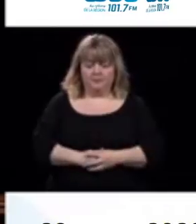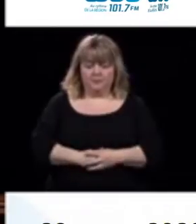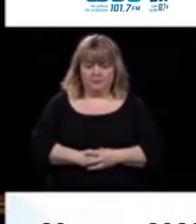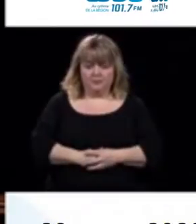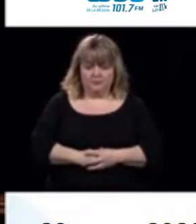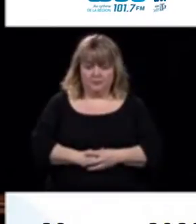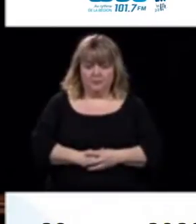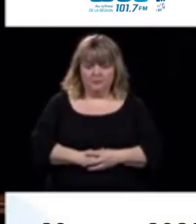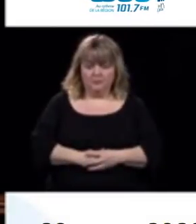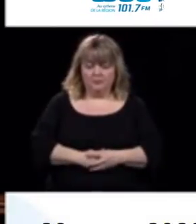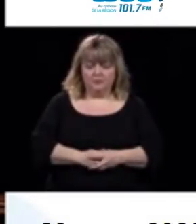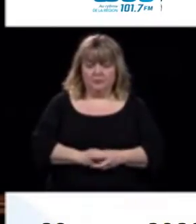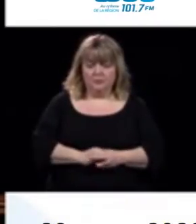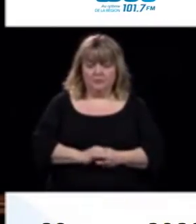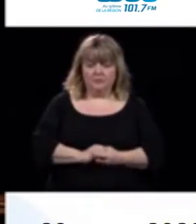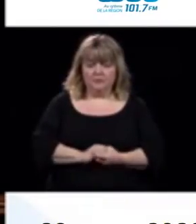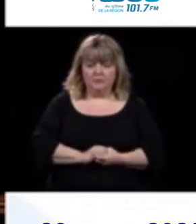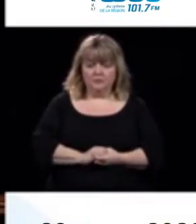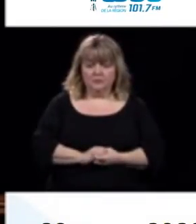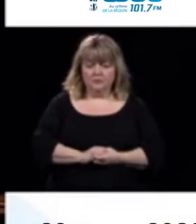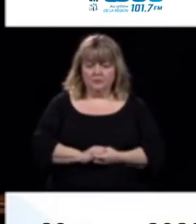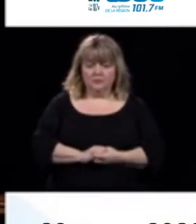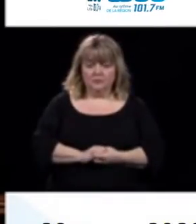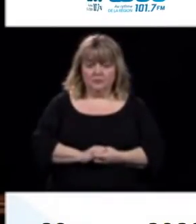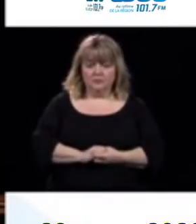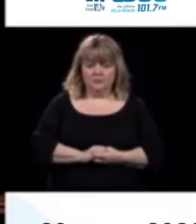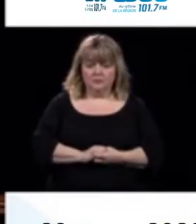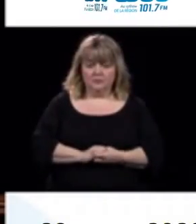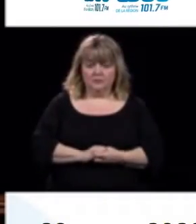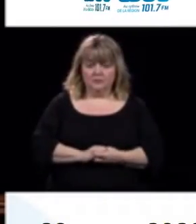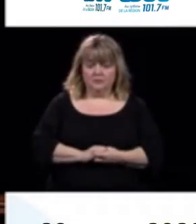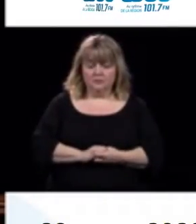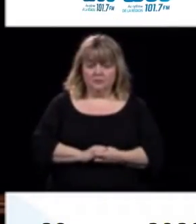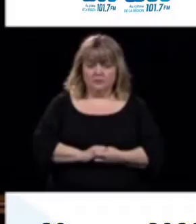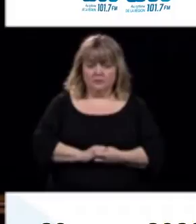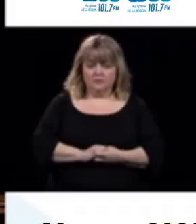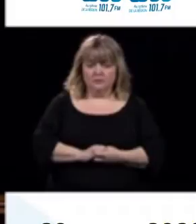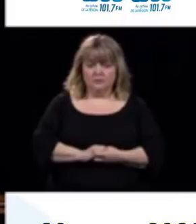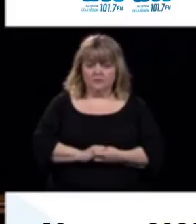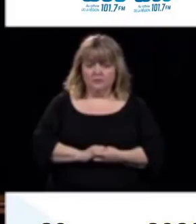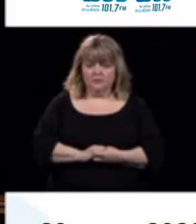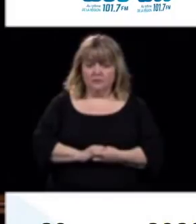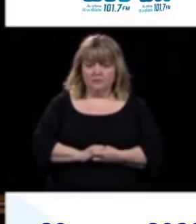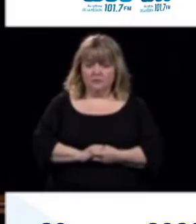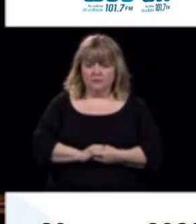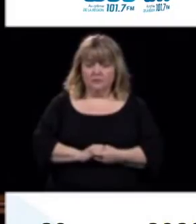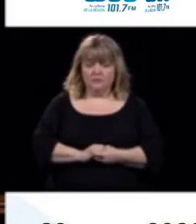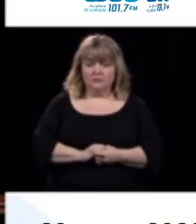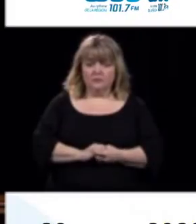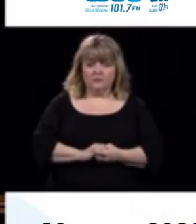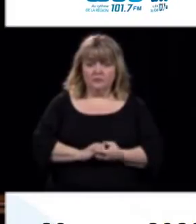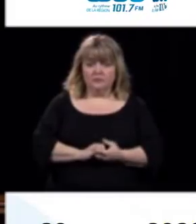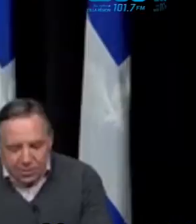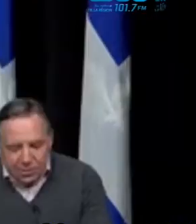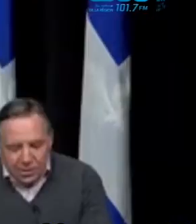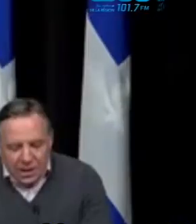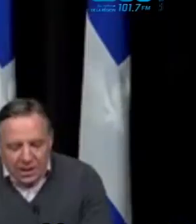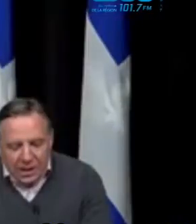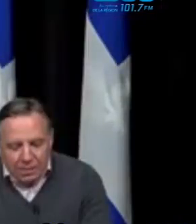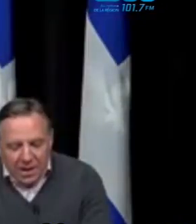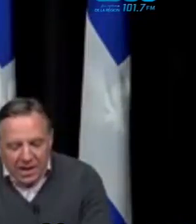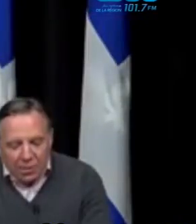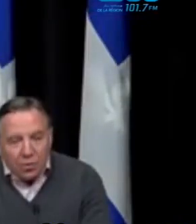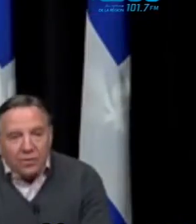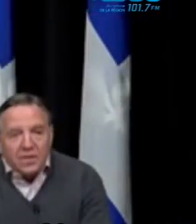a walk yesterday. I received many cheers, and it's my turn today to cheer all Quebecers.